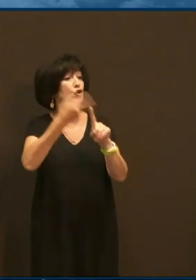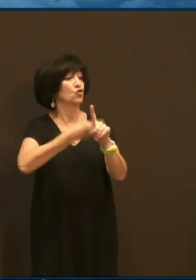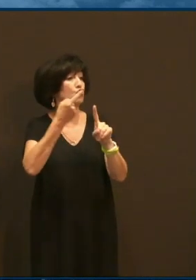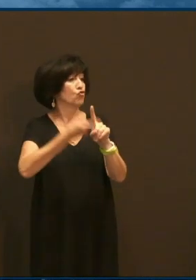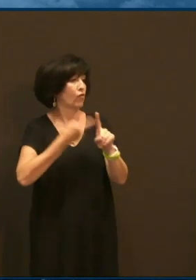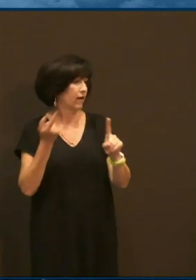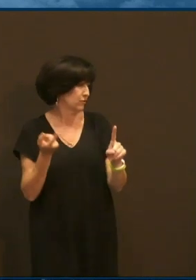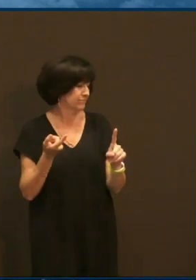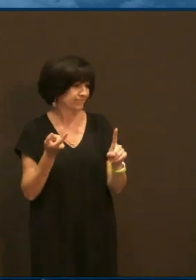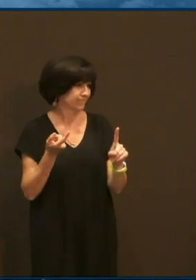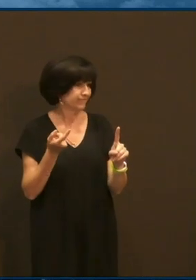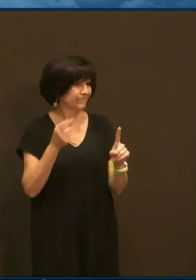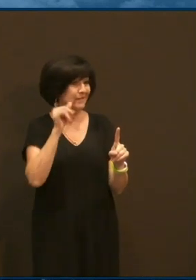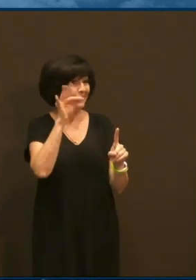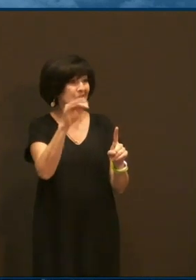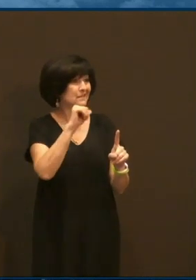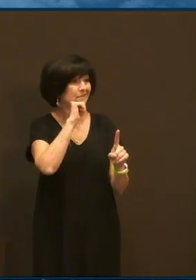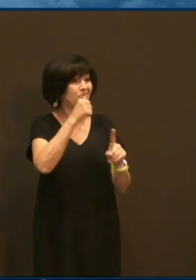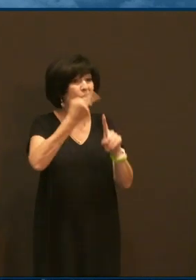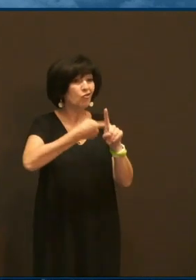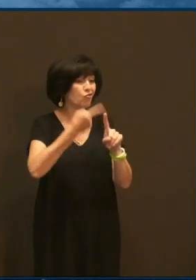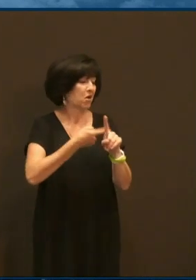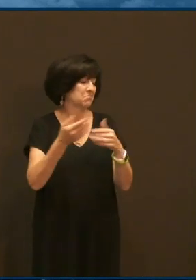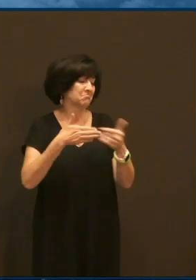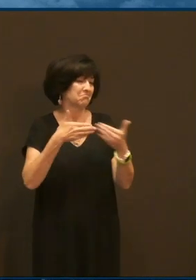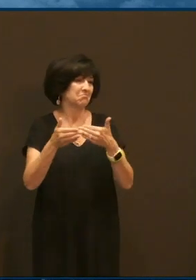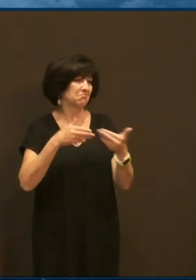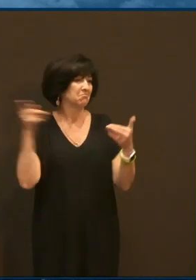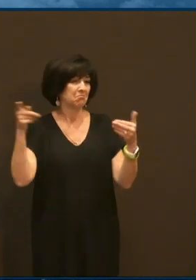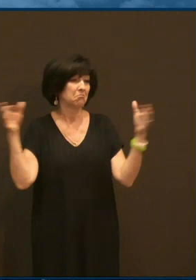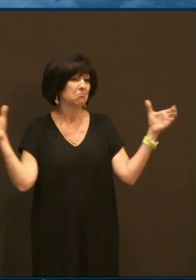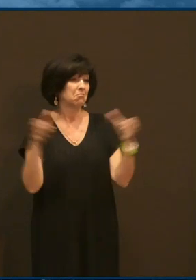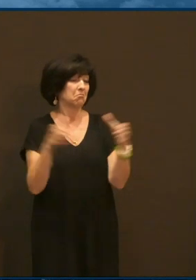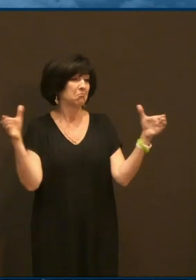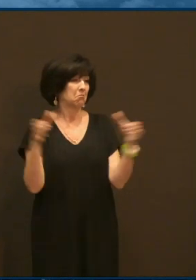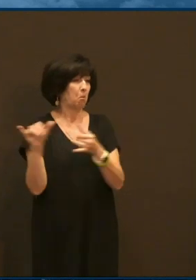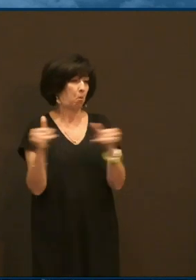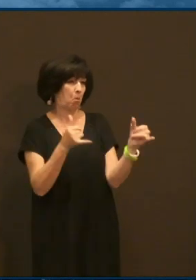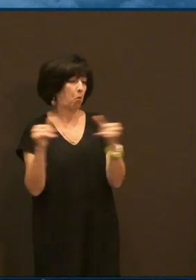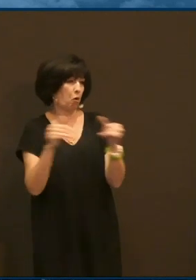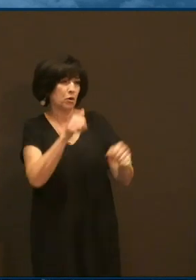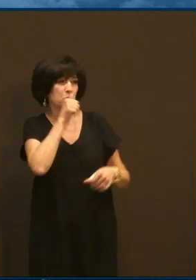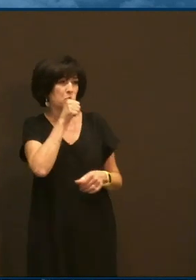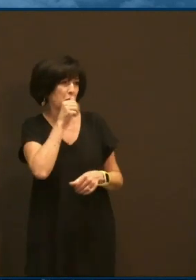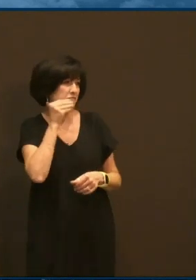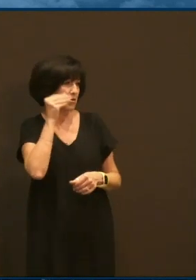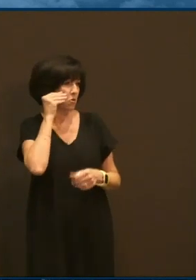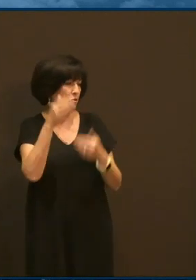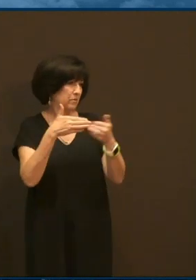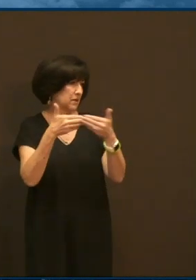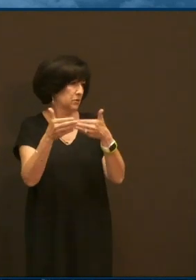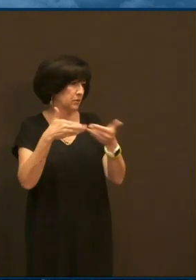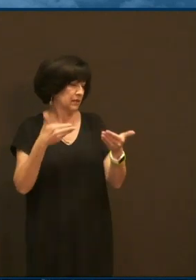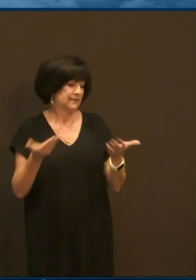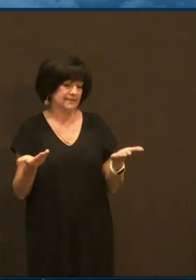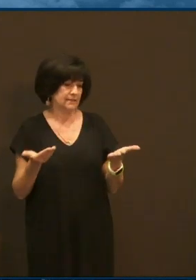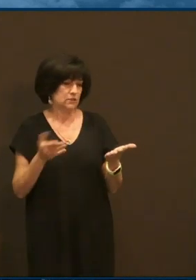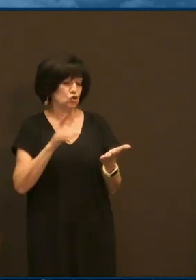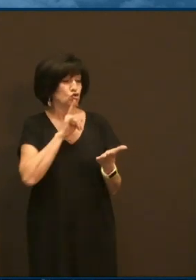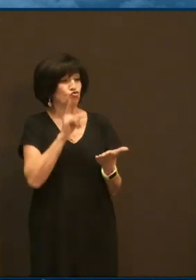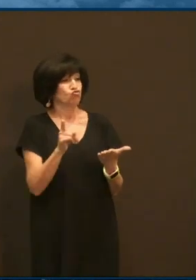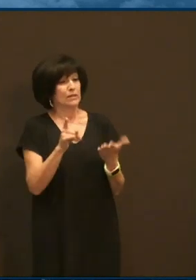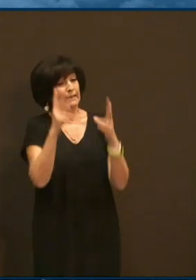in private, homes. And the issue there really is the protective measures and